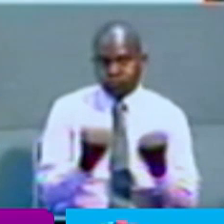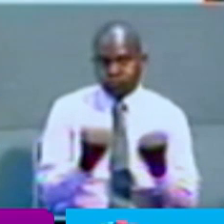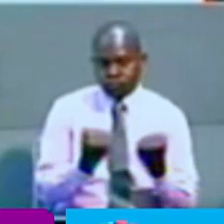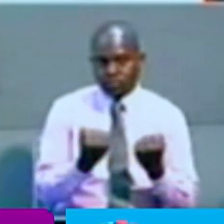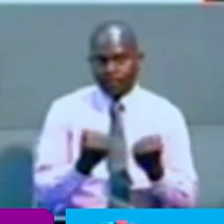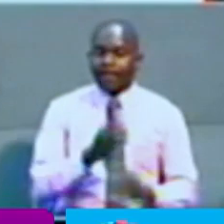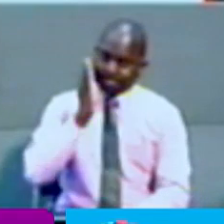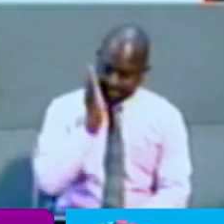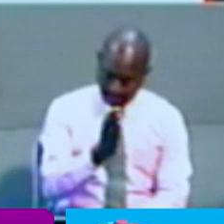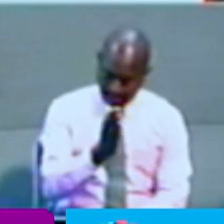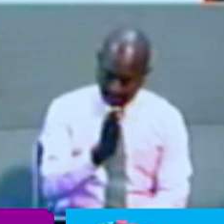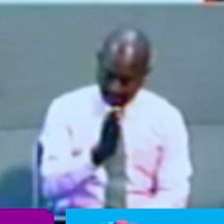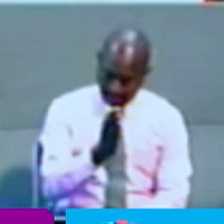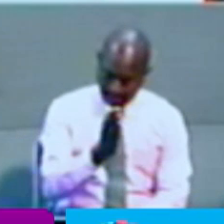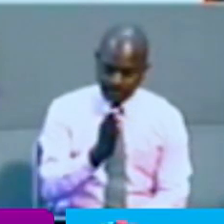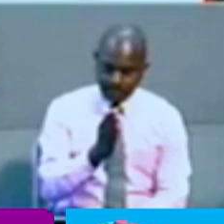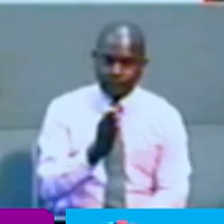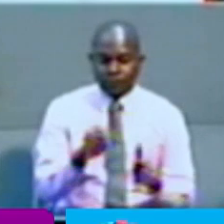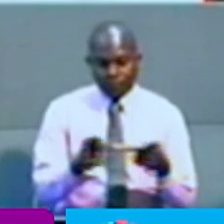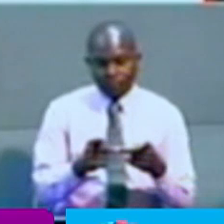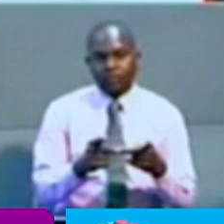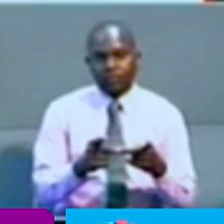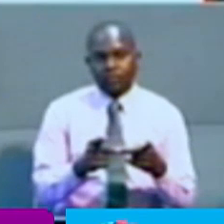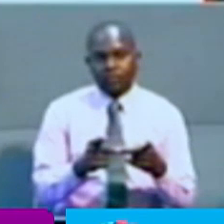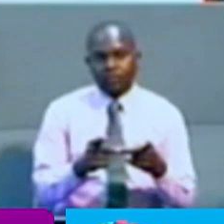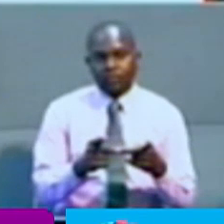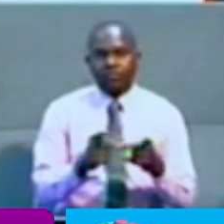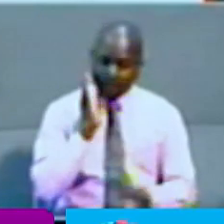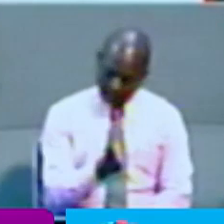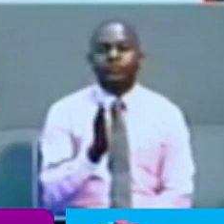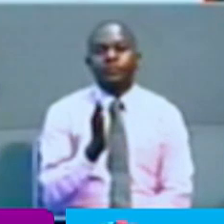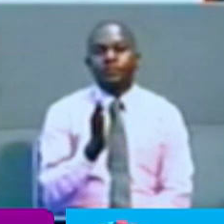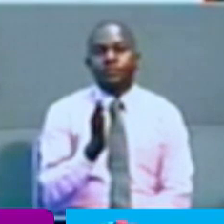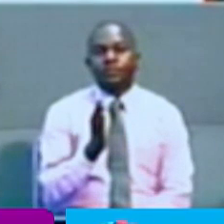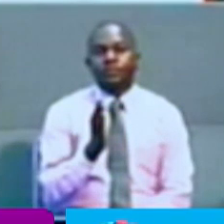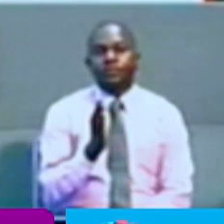These should move directly to their destination and designated places.